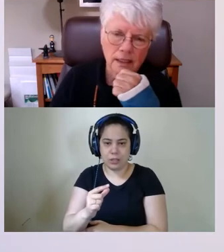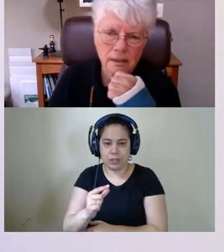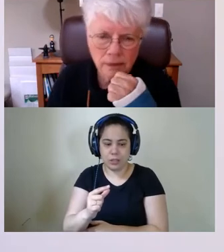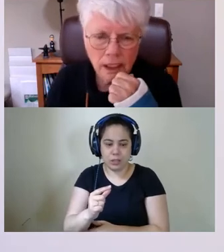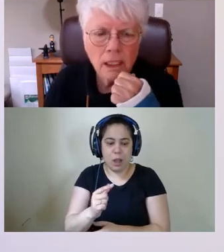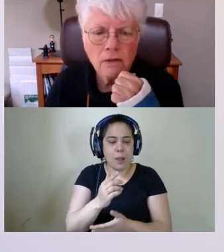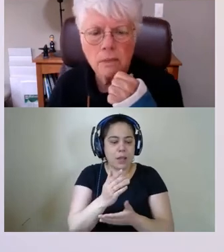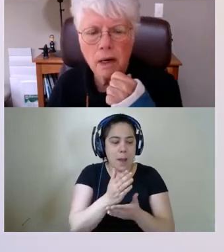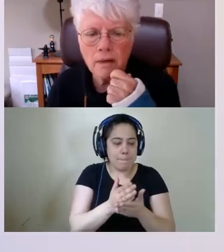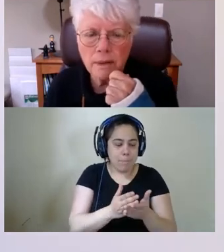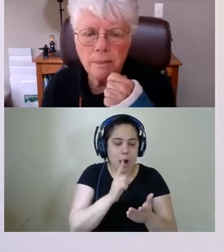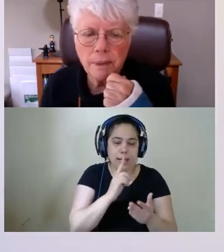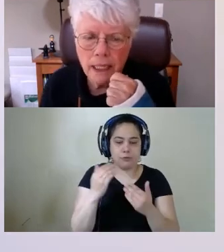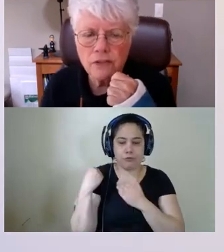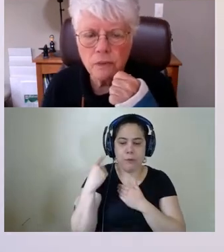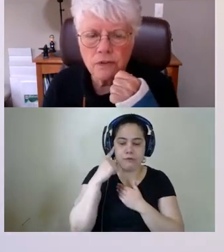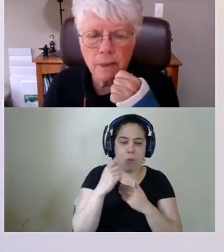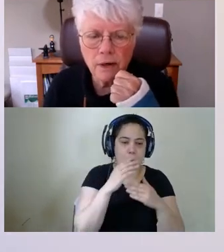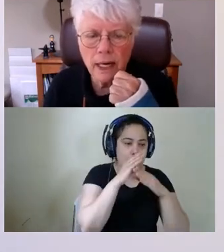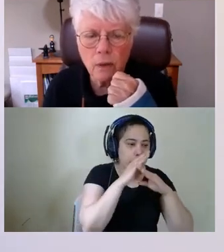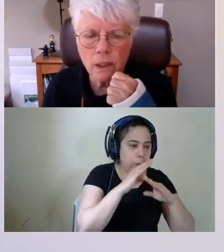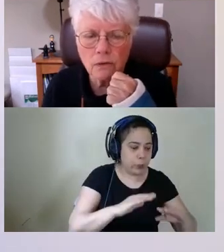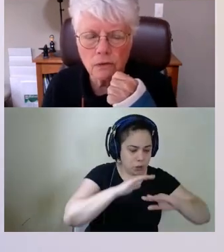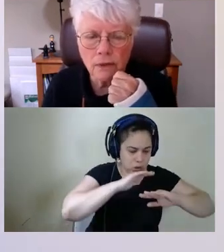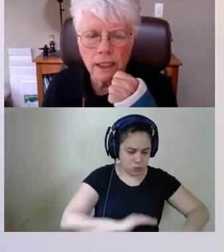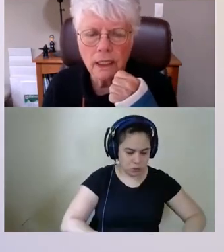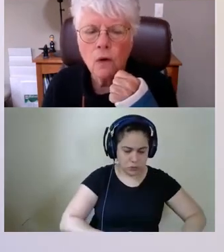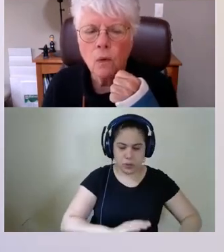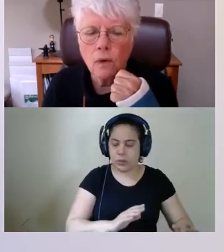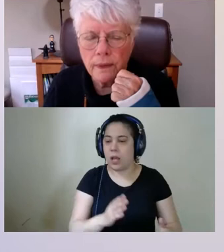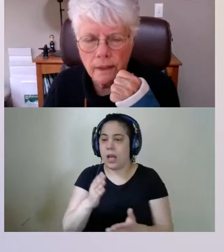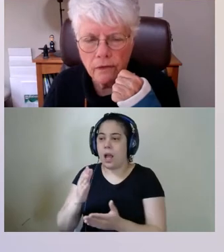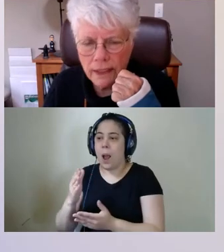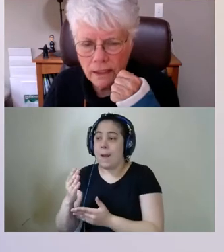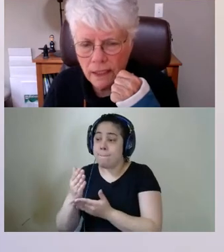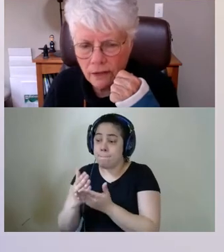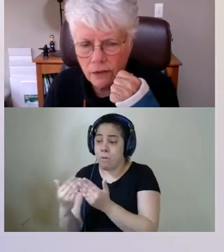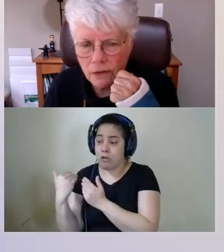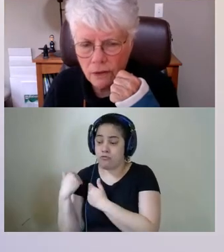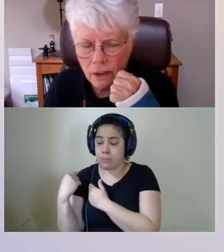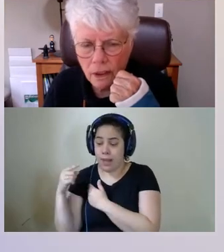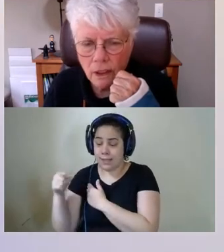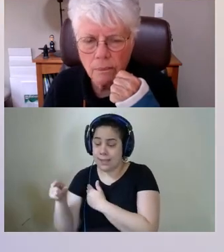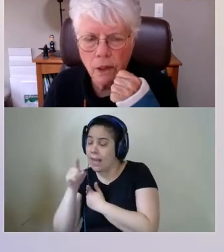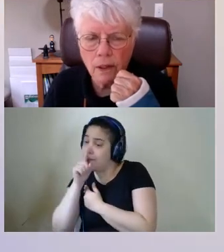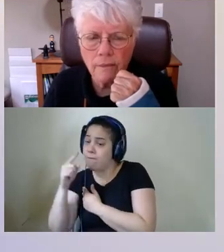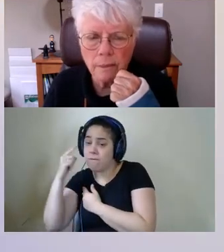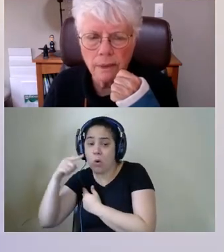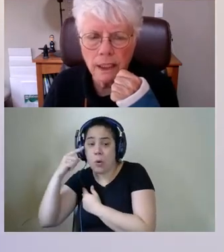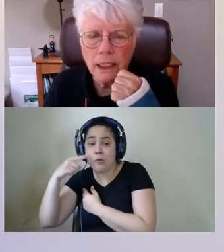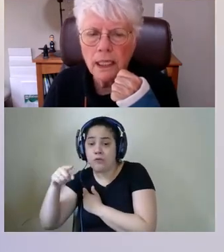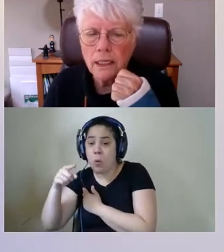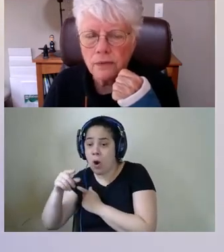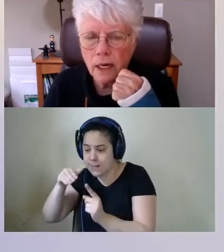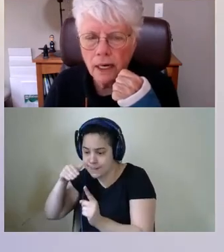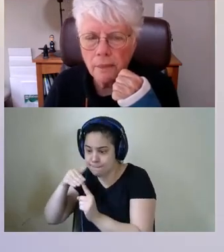excites activity. So the part of the PAG, which is periaqueductal gray, or the threat detection part of the